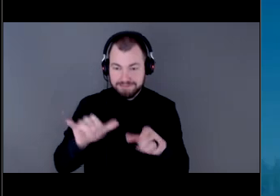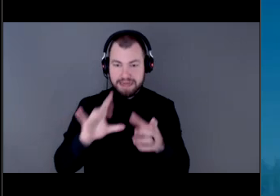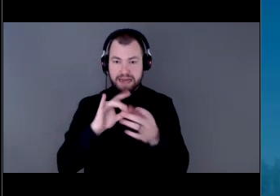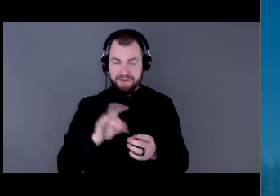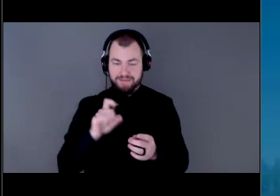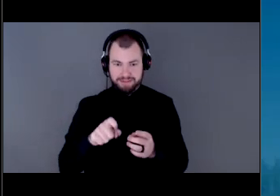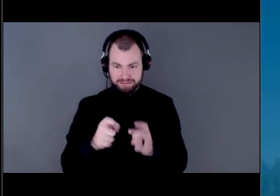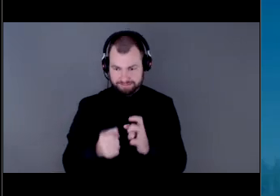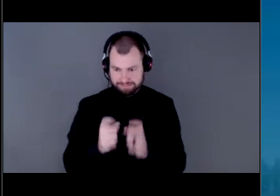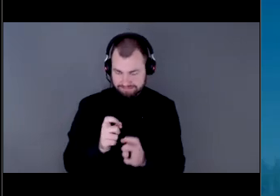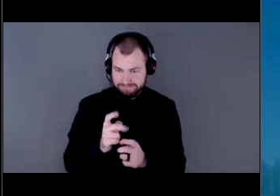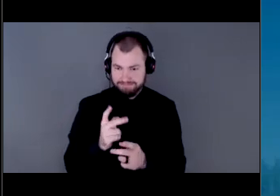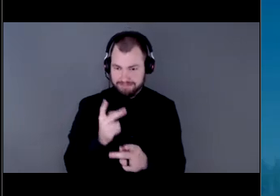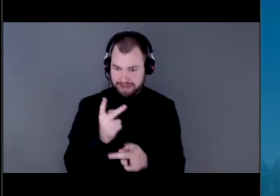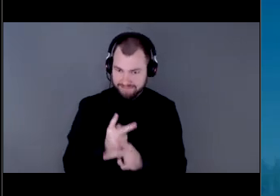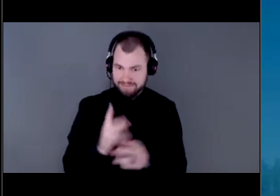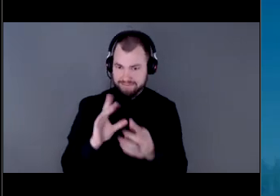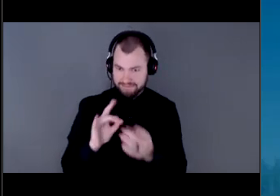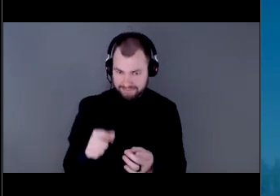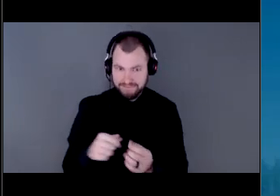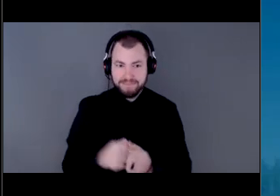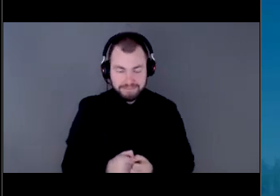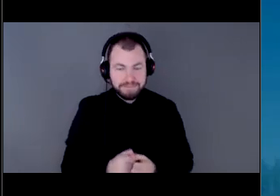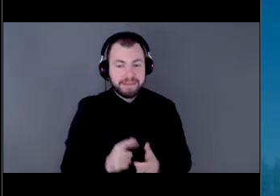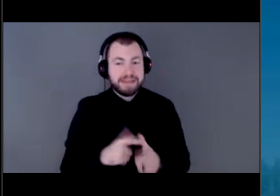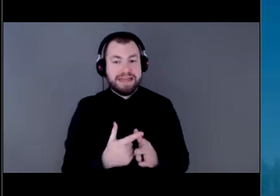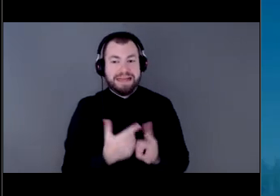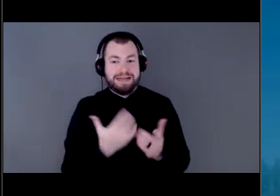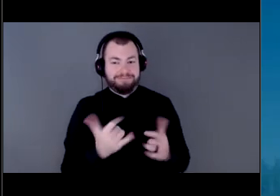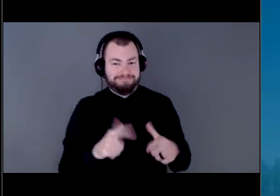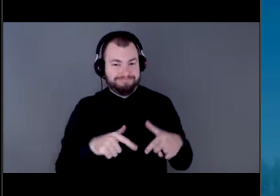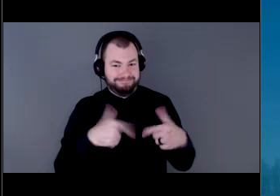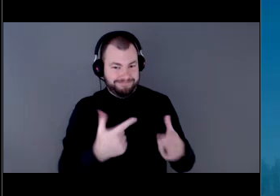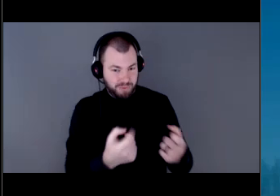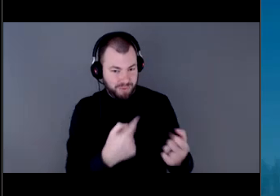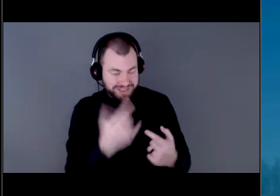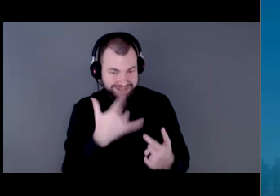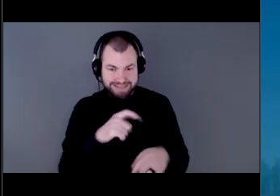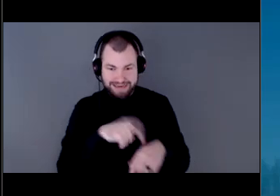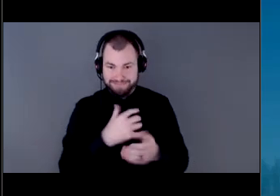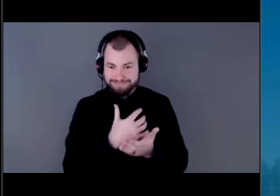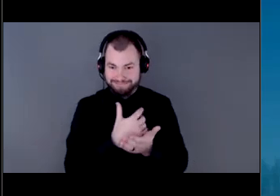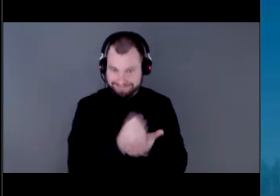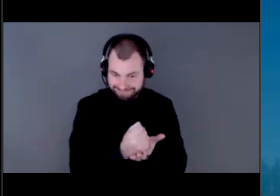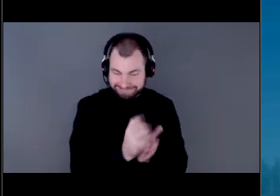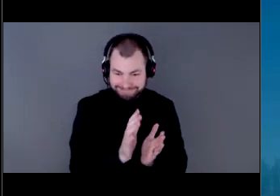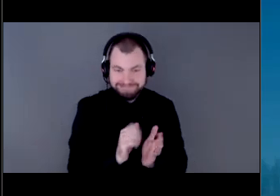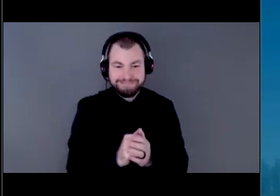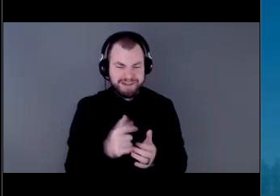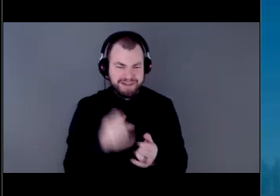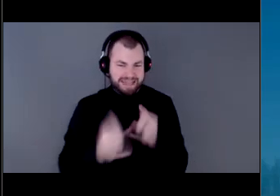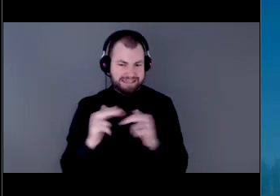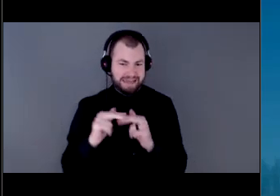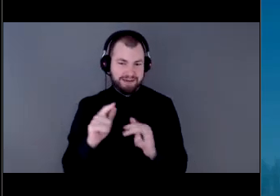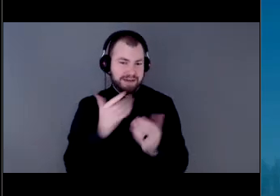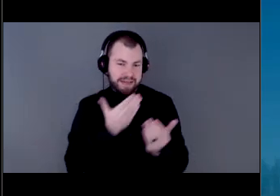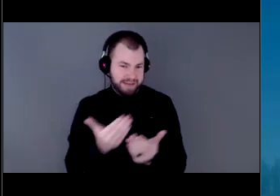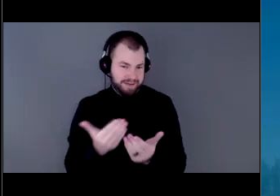leave it at that because I am out of time. Sorry about that. And then the last slide is just a thank you and